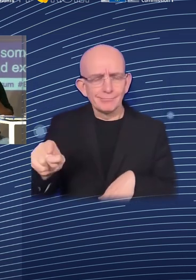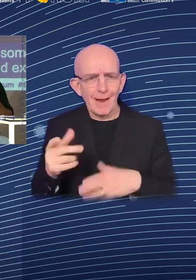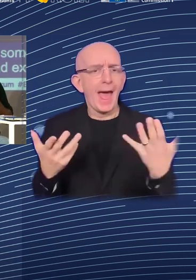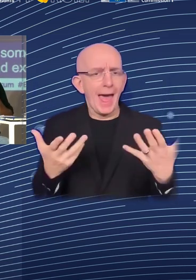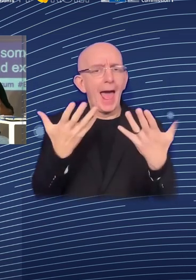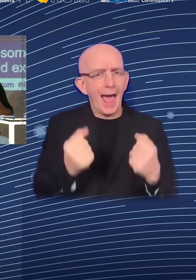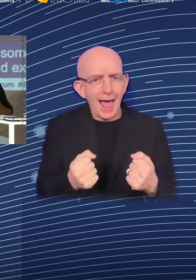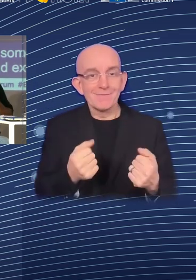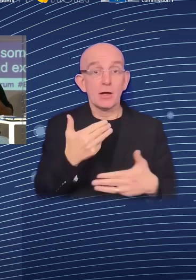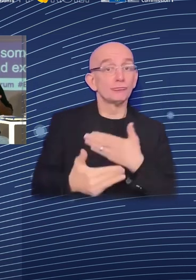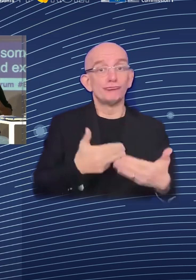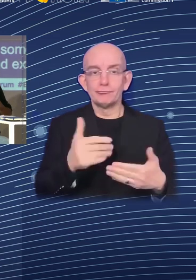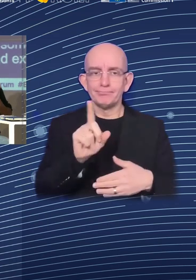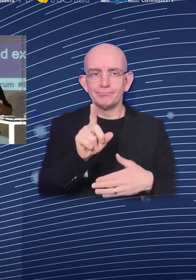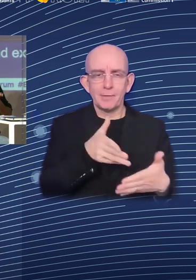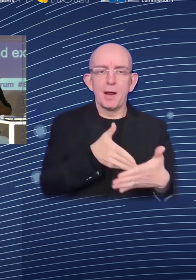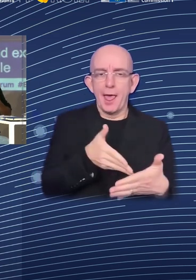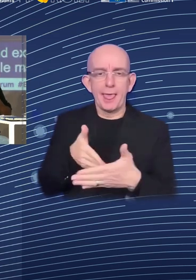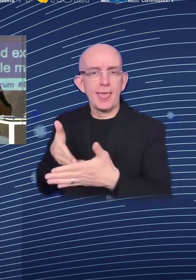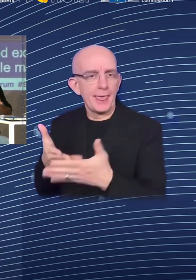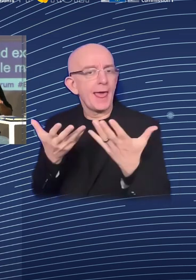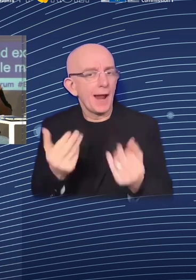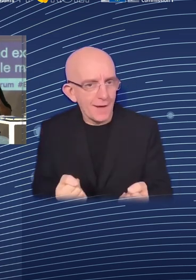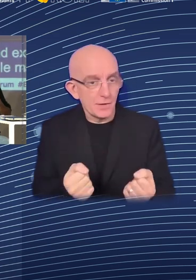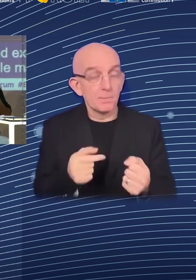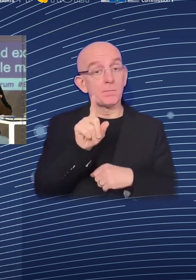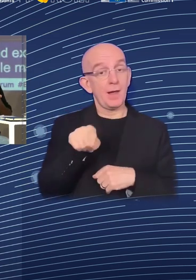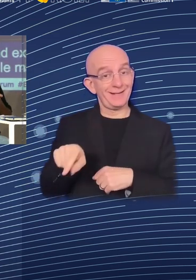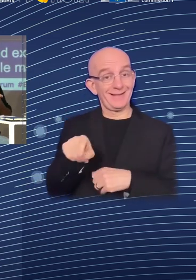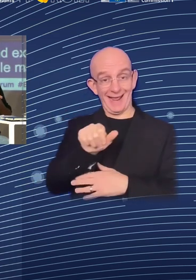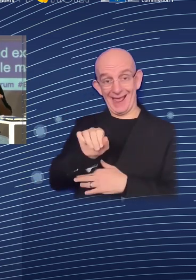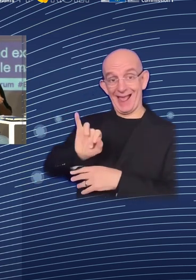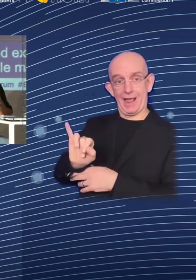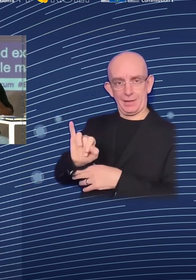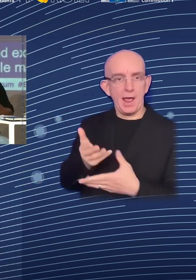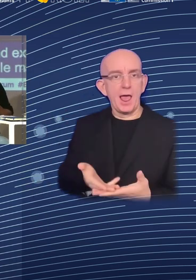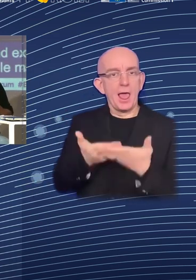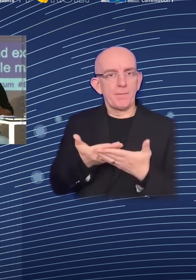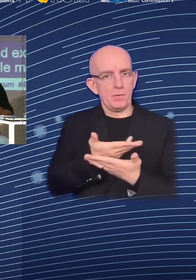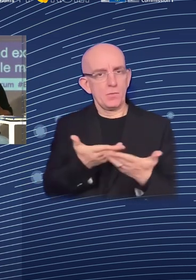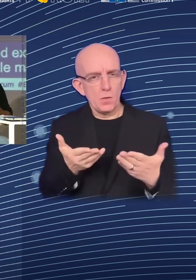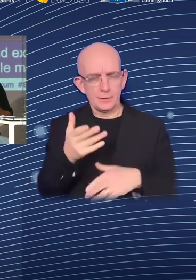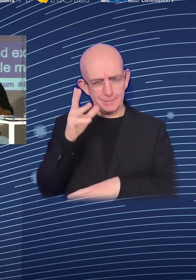part. Second part, we use AI to adapt the tests. That's